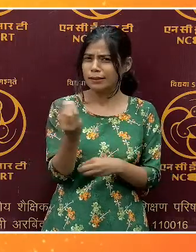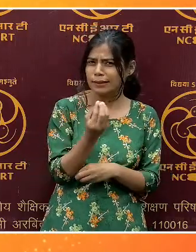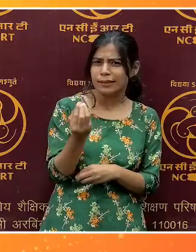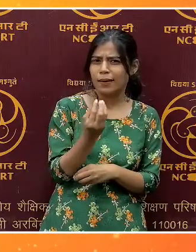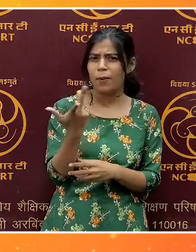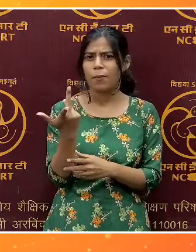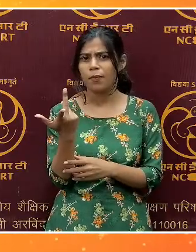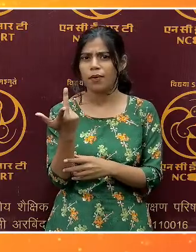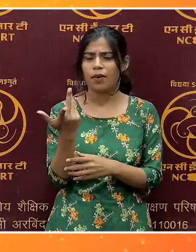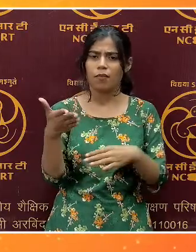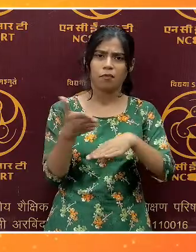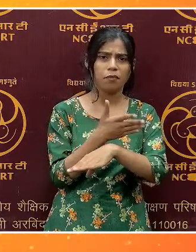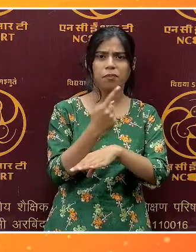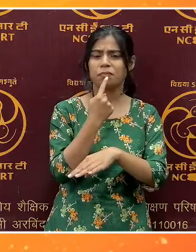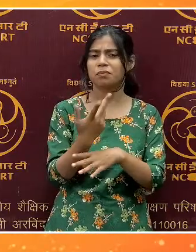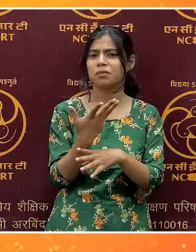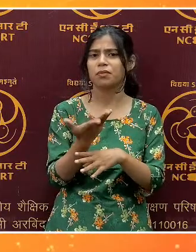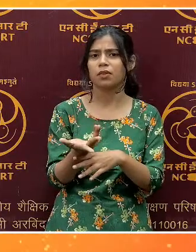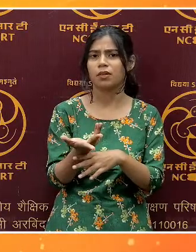these you have already